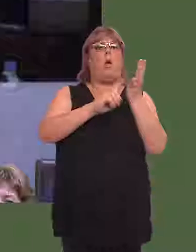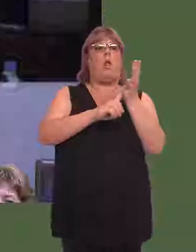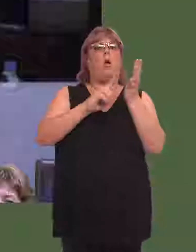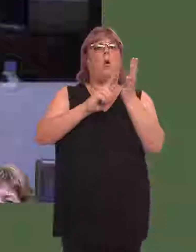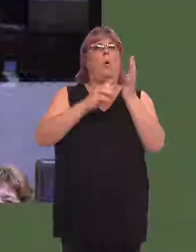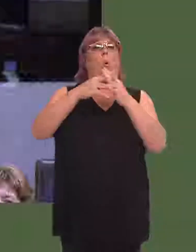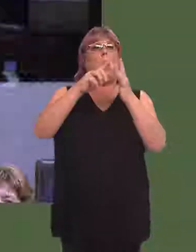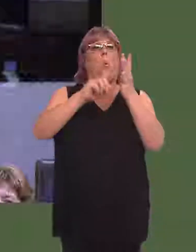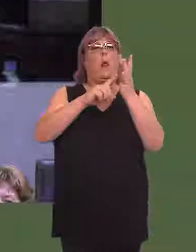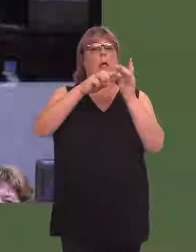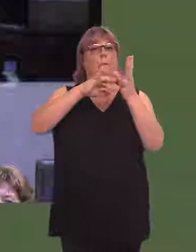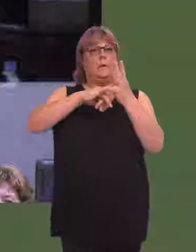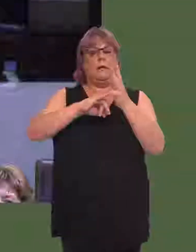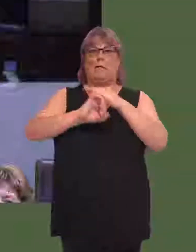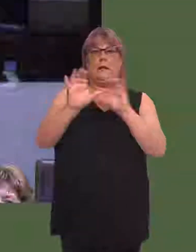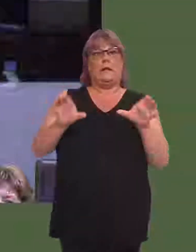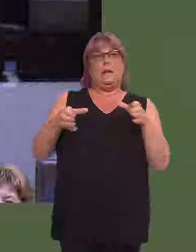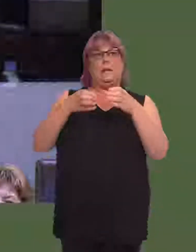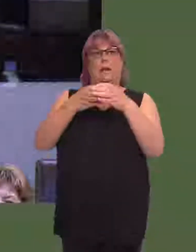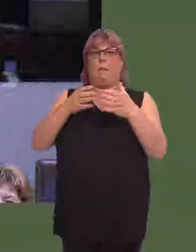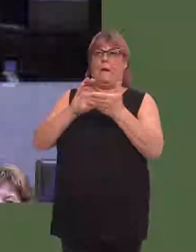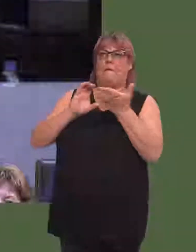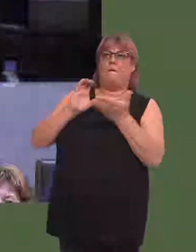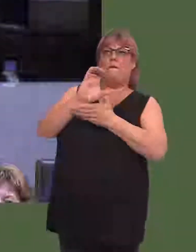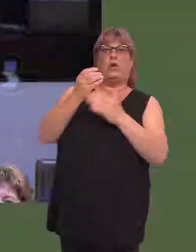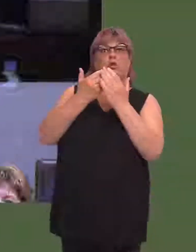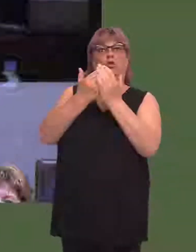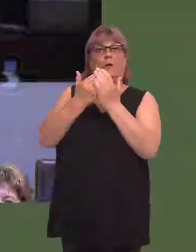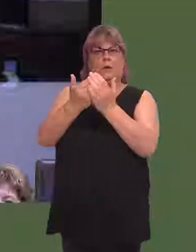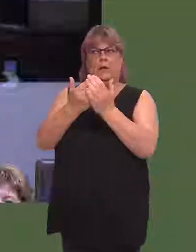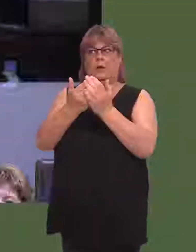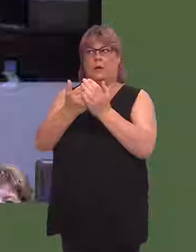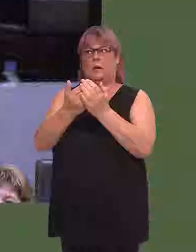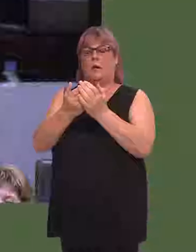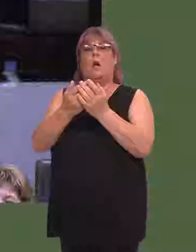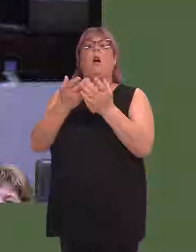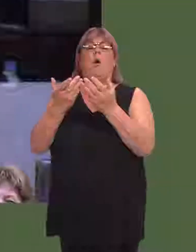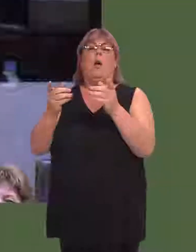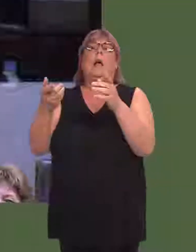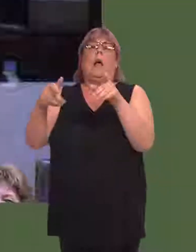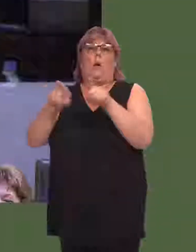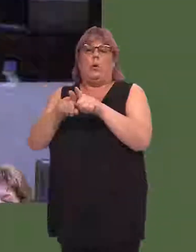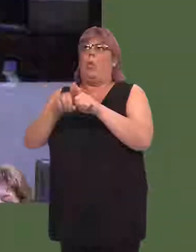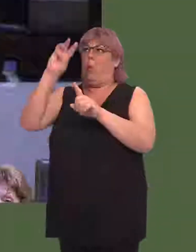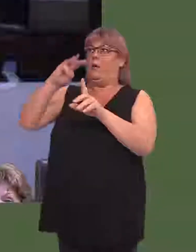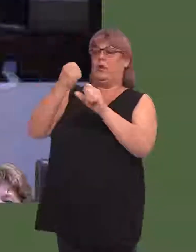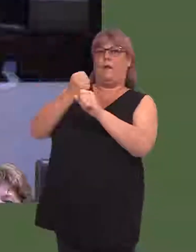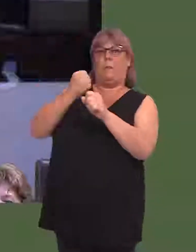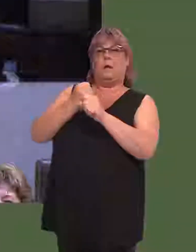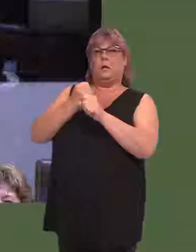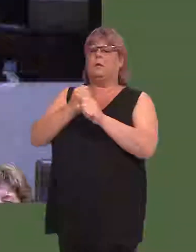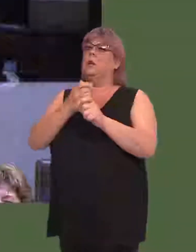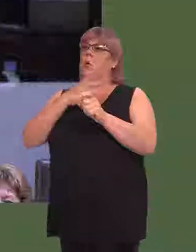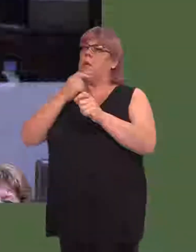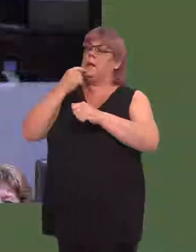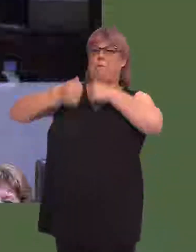Will Williams and his team and the private benefactors who help fund this charity alongside the Welsh Government